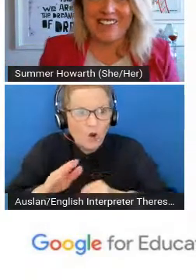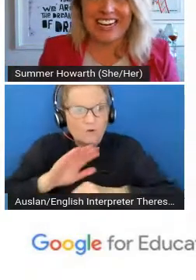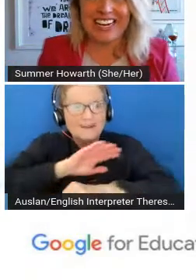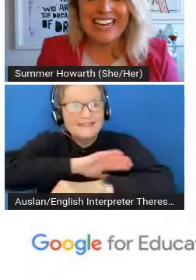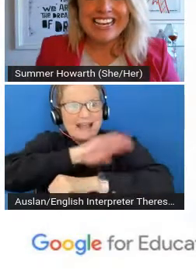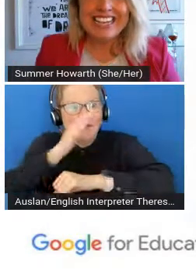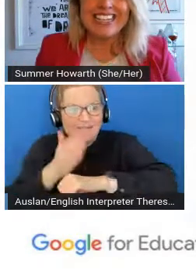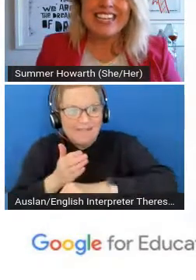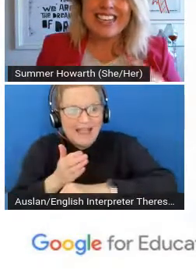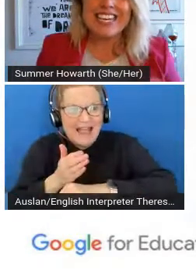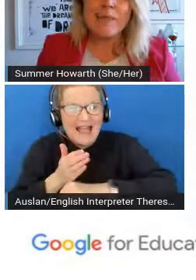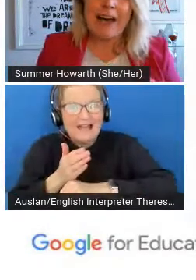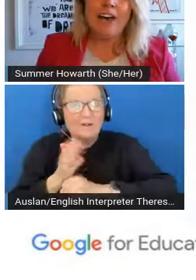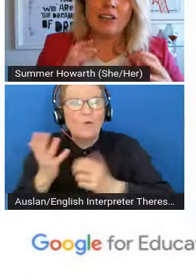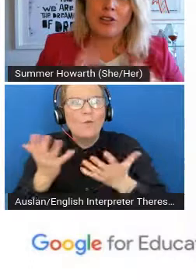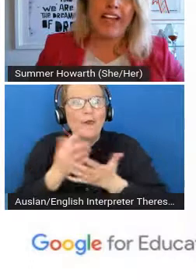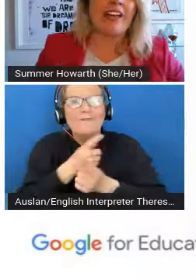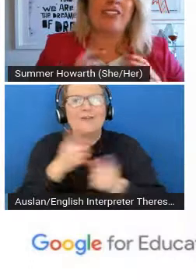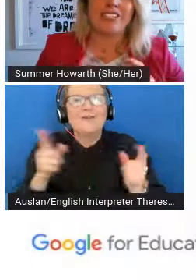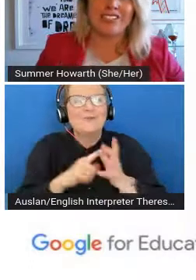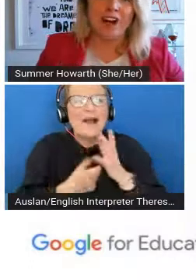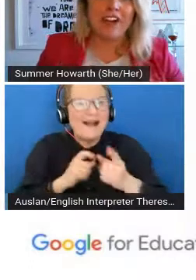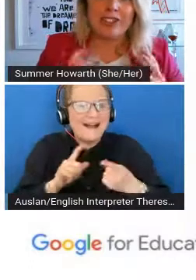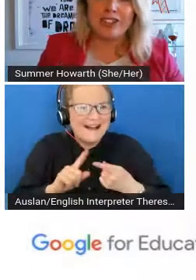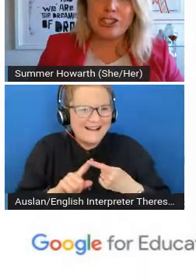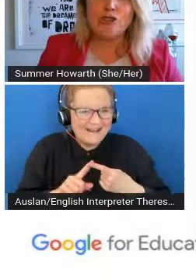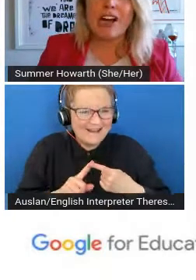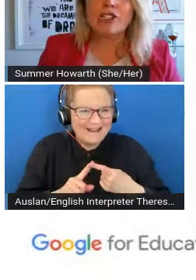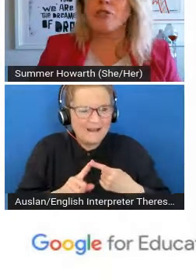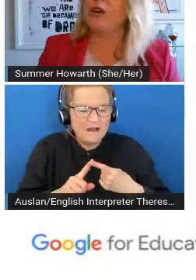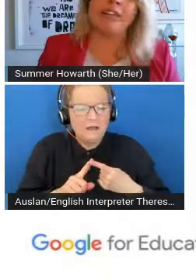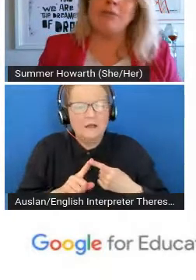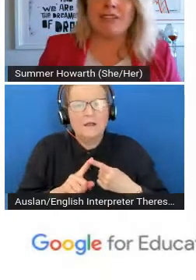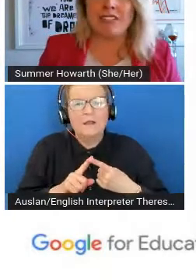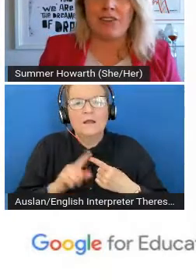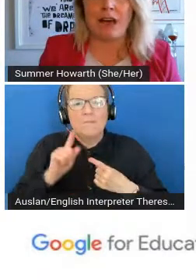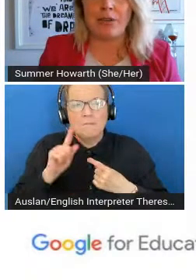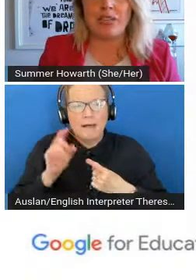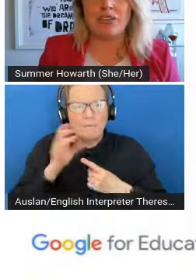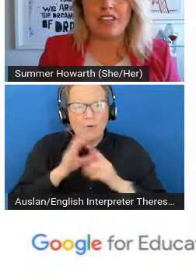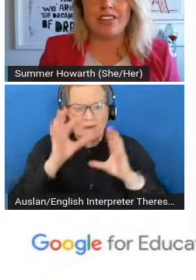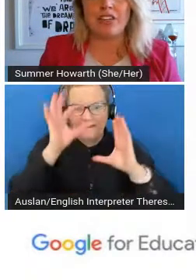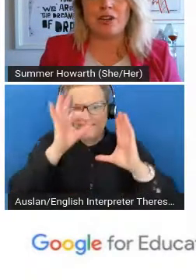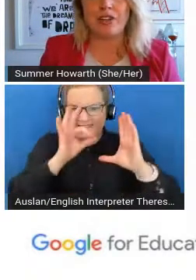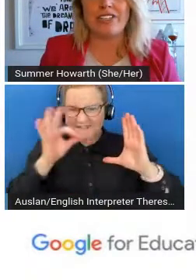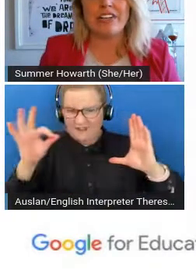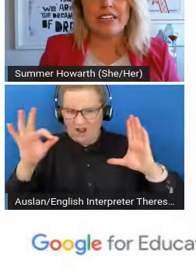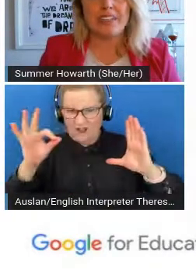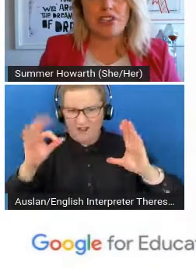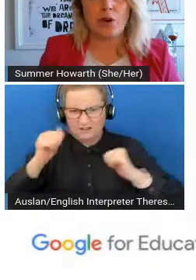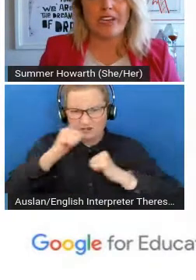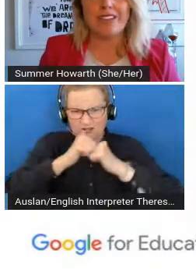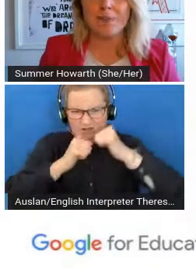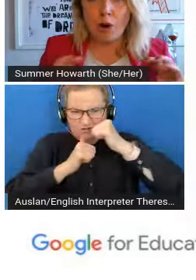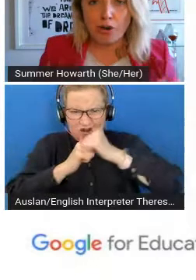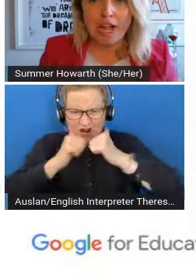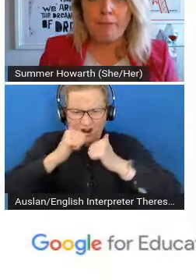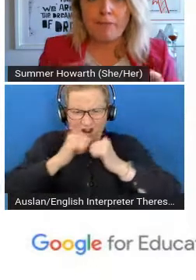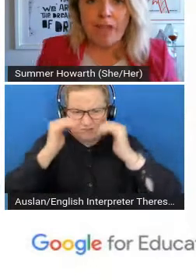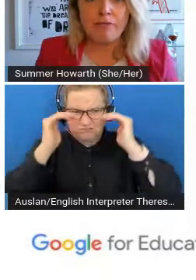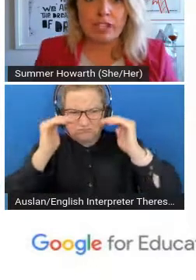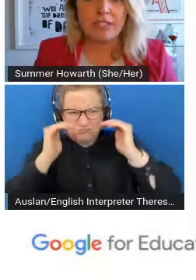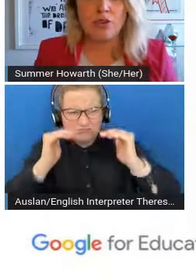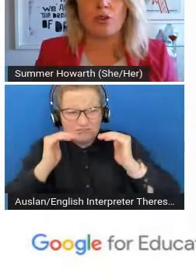you might be. The thing about looking at the design, the structural elements of how we do things, that Chris is showing us a